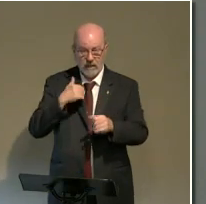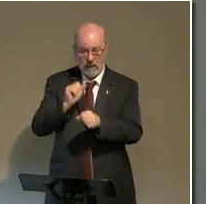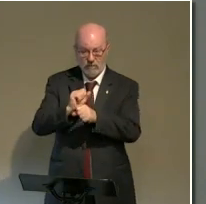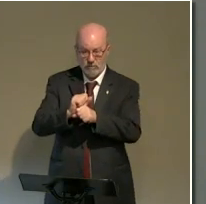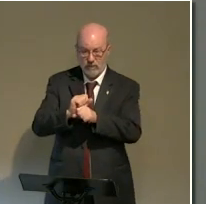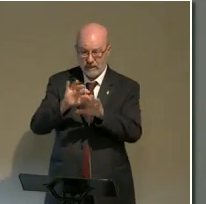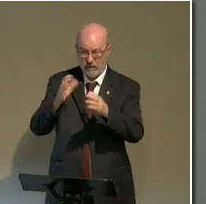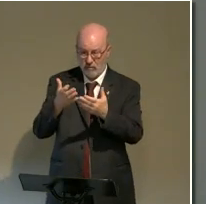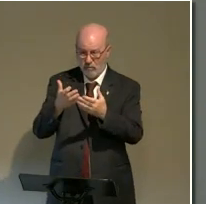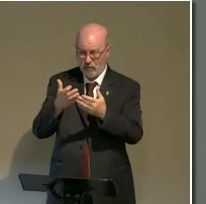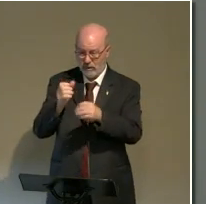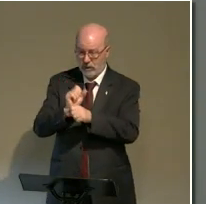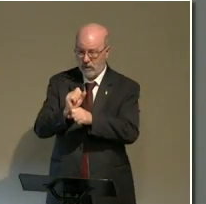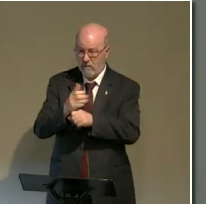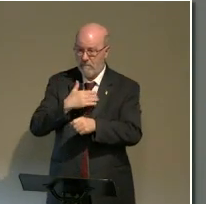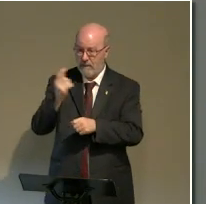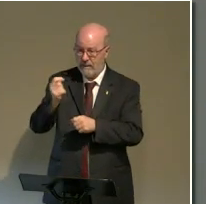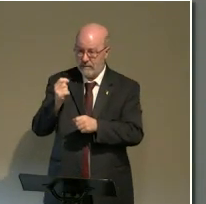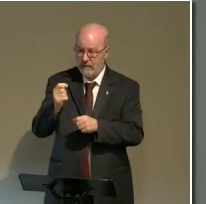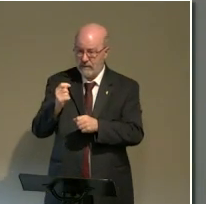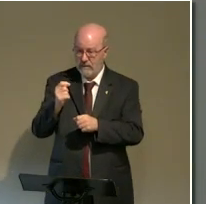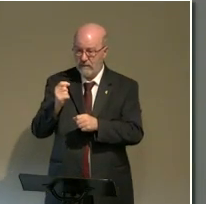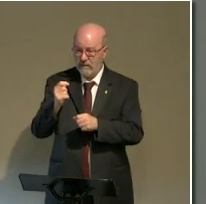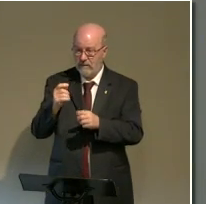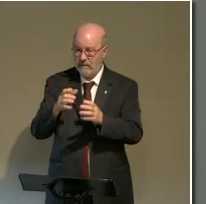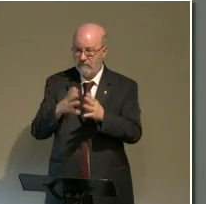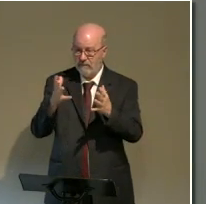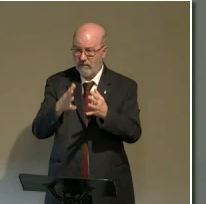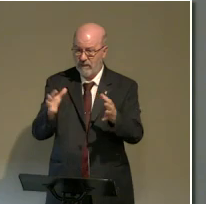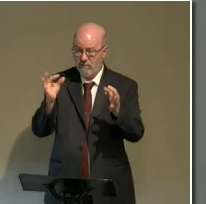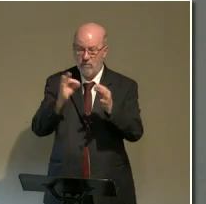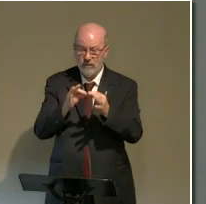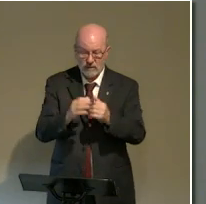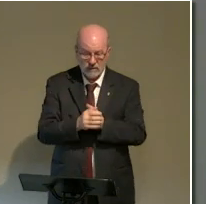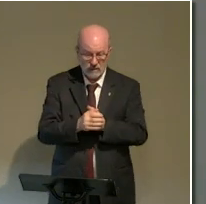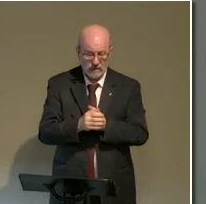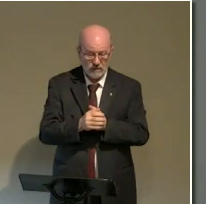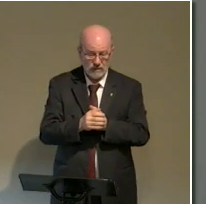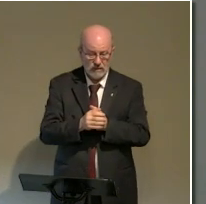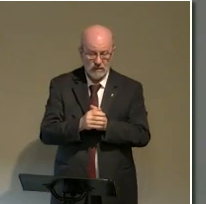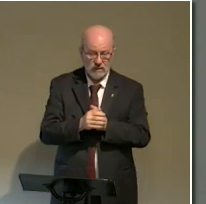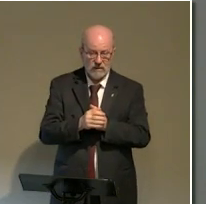place, and my testimony is very important, okay?